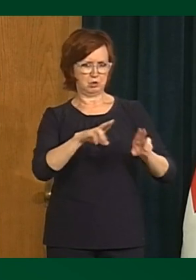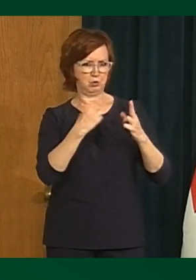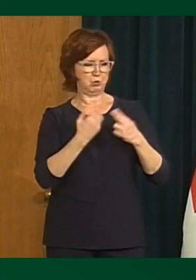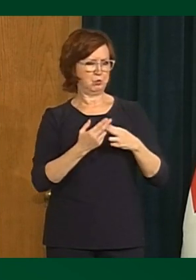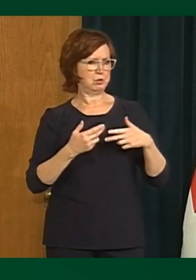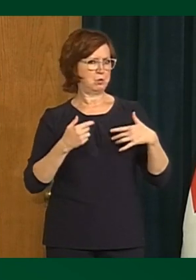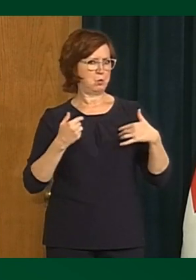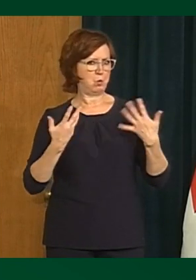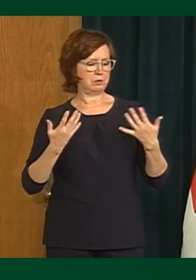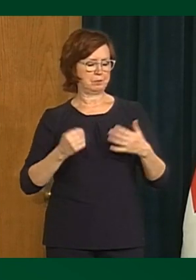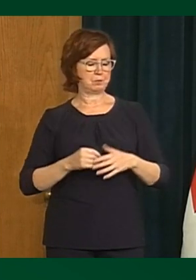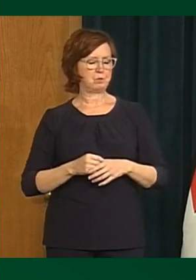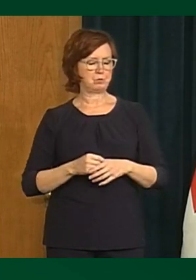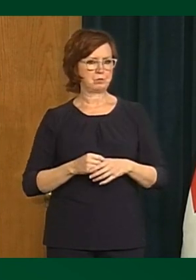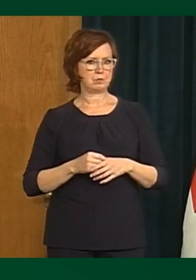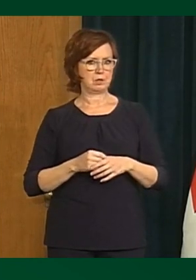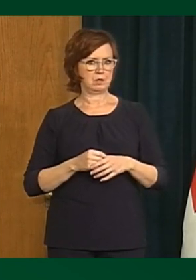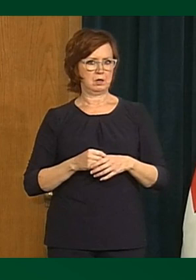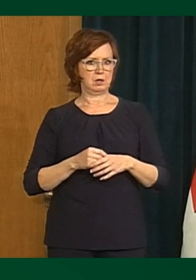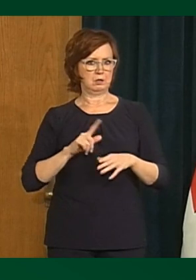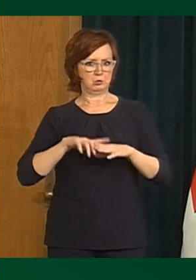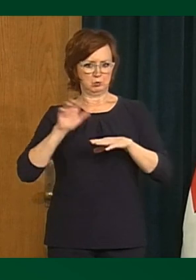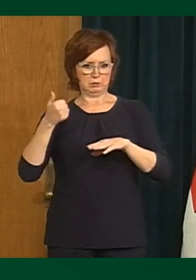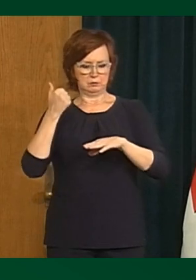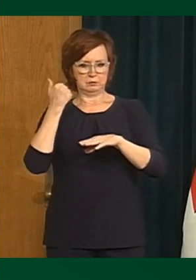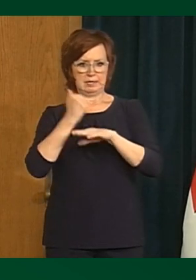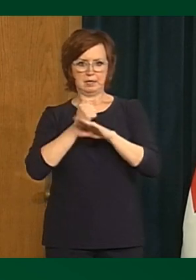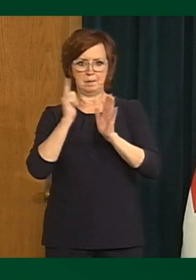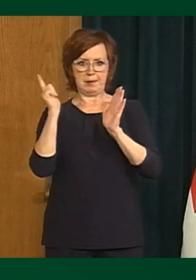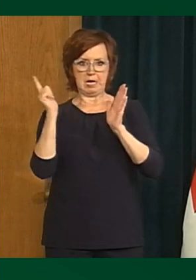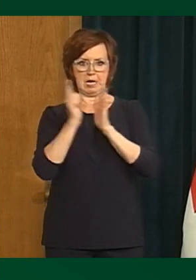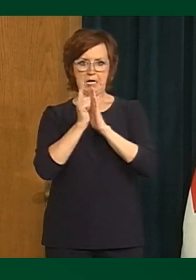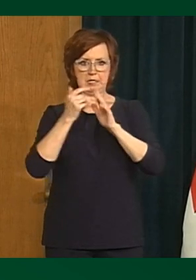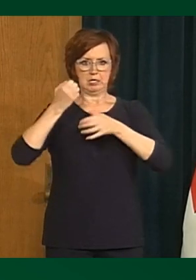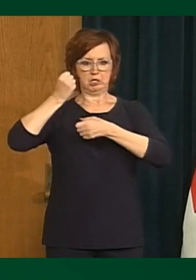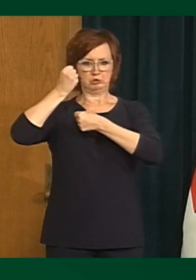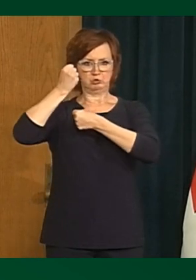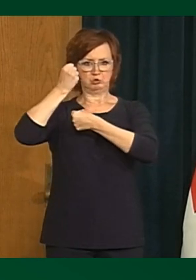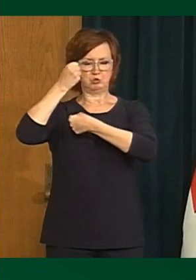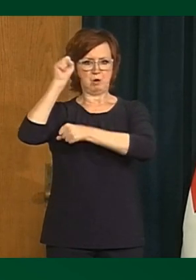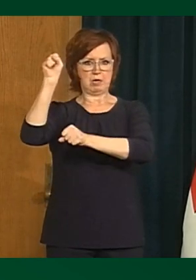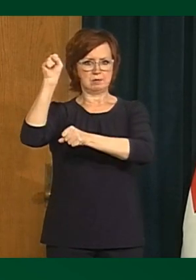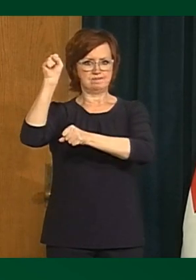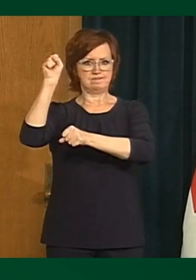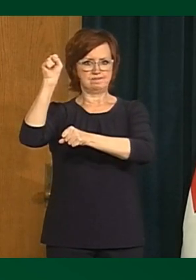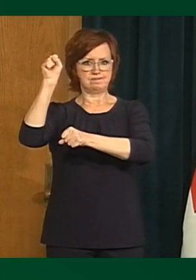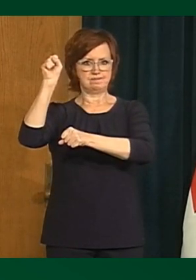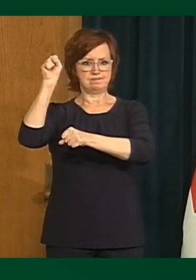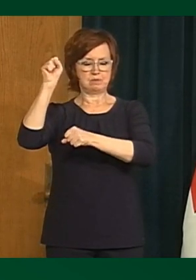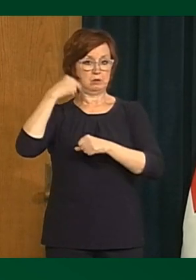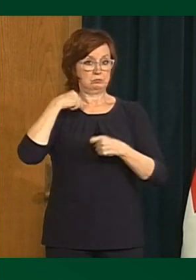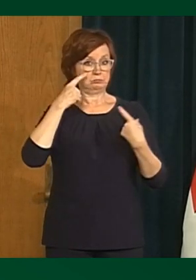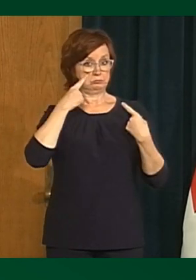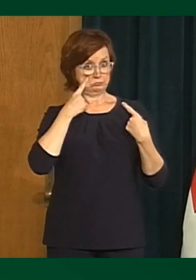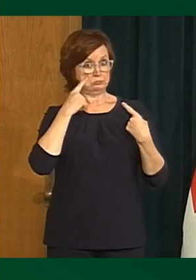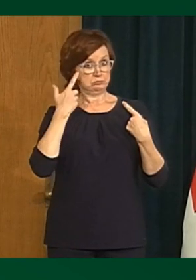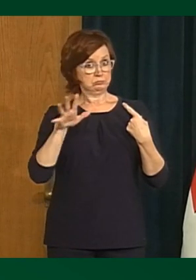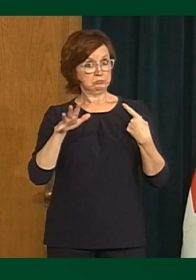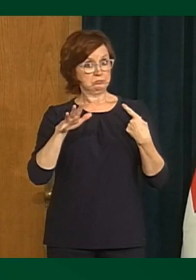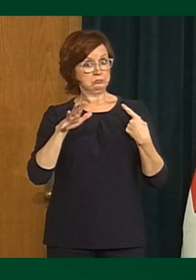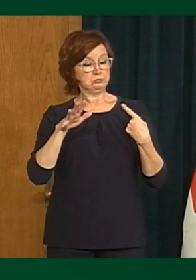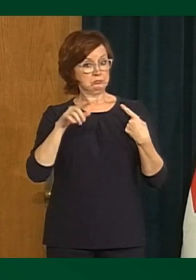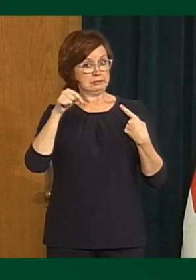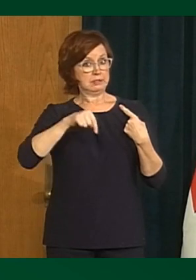to what would be illegal picket lines, which we have seen over the course of the last number of months, most notably right here in